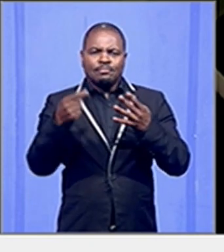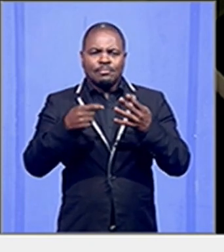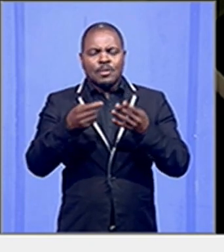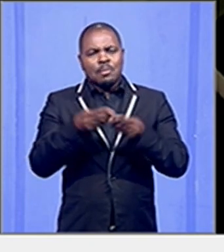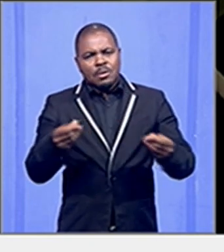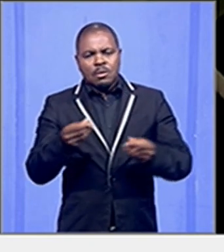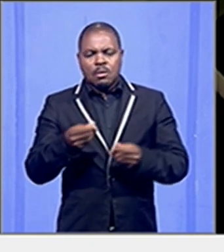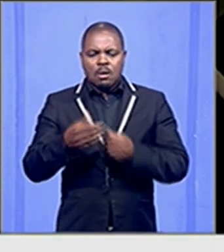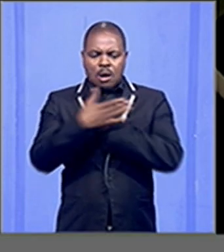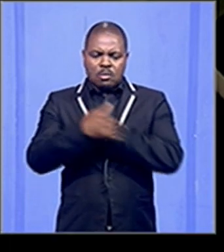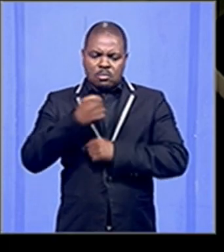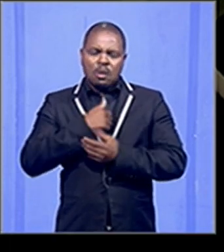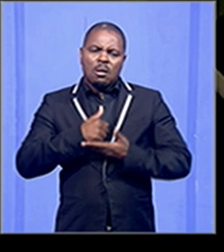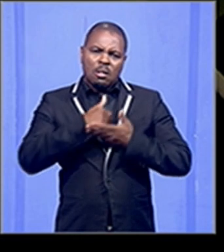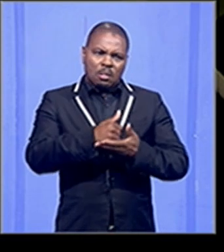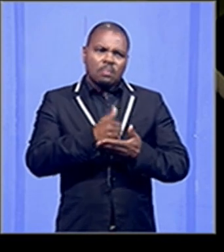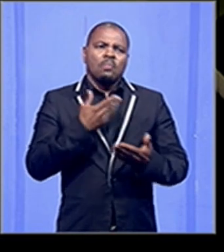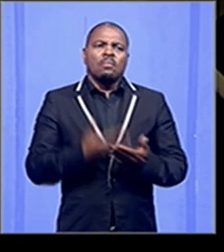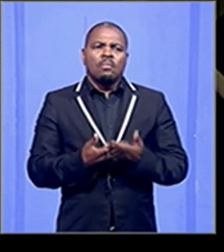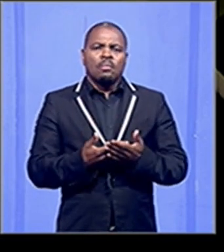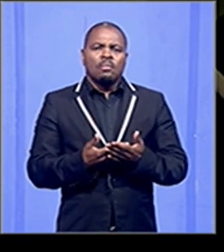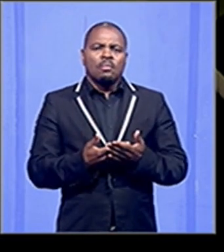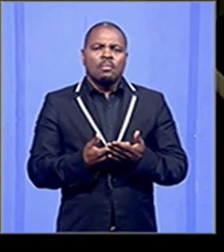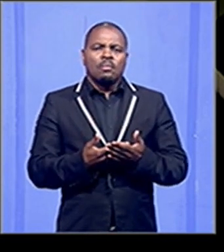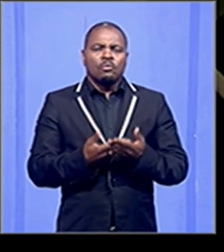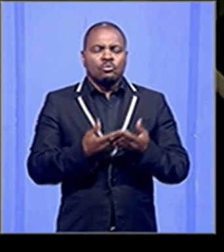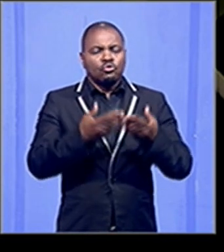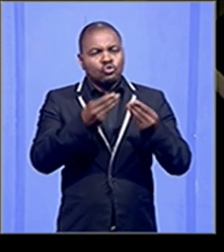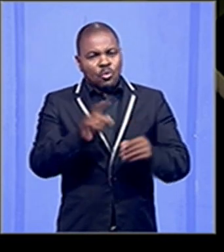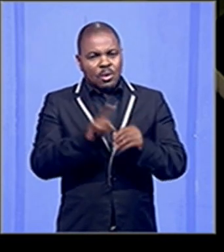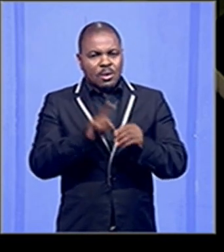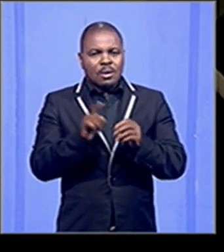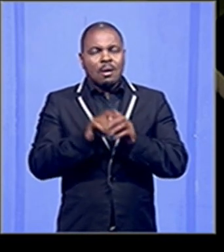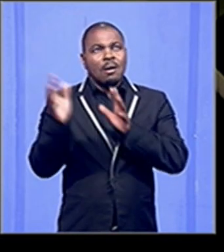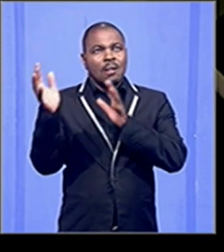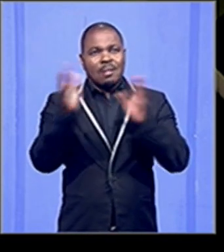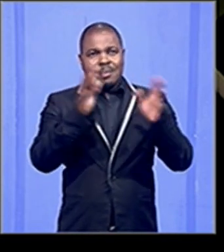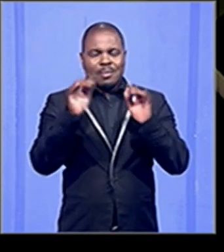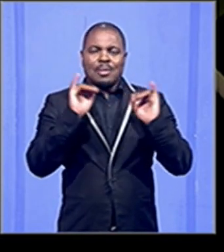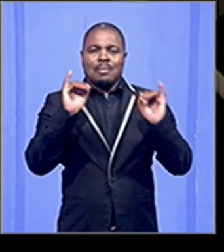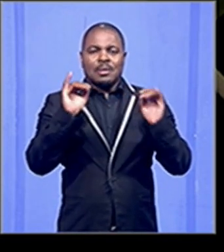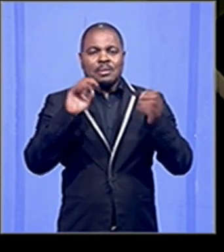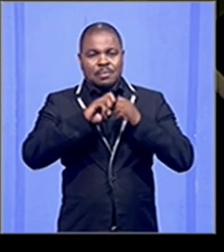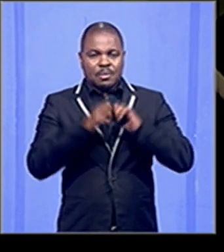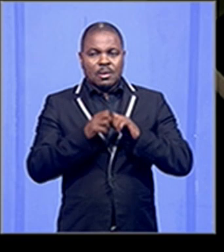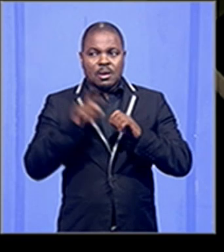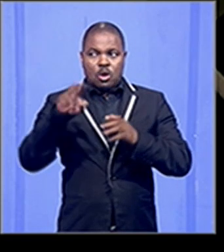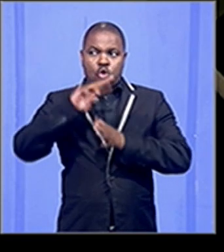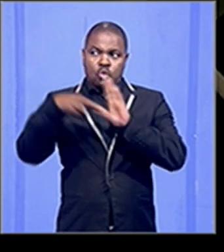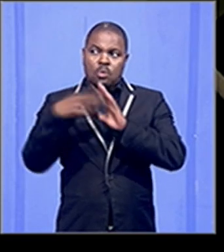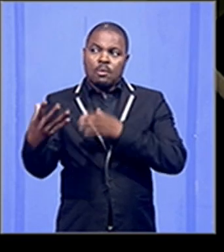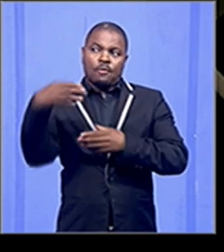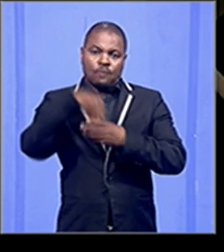country can contribute to solving the climate emergency and play its role in